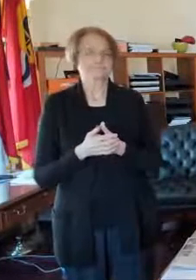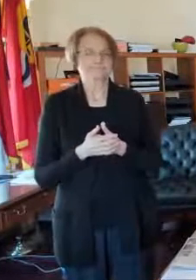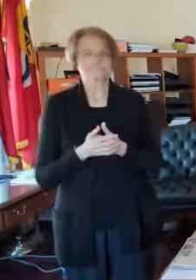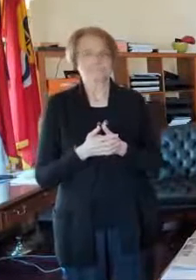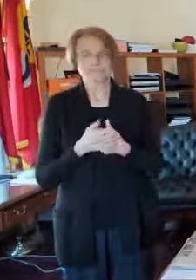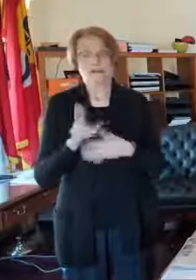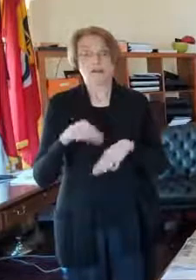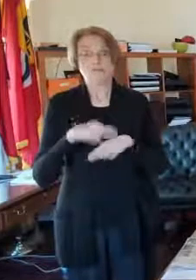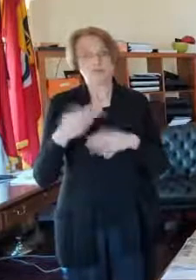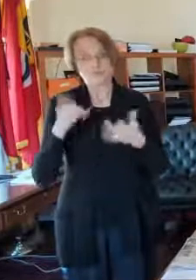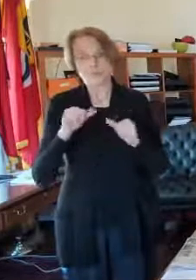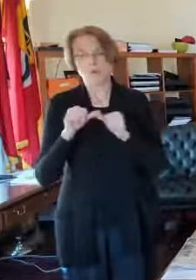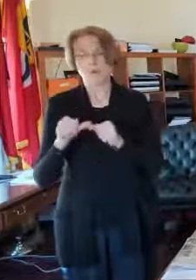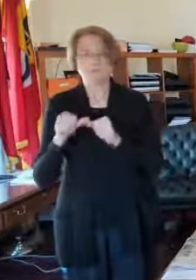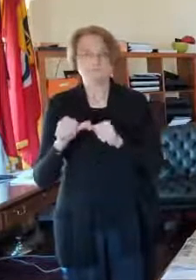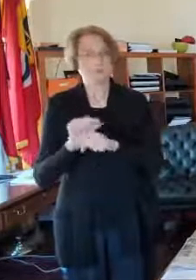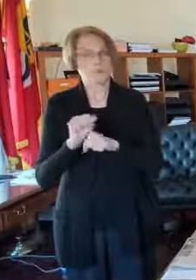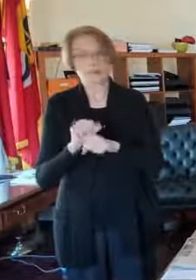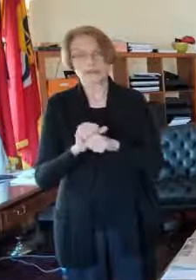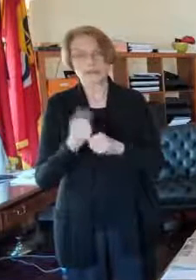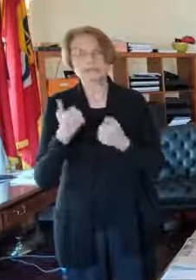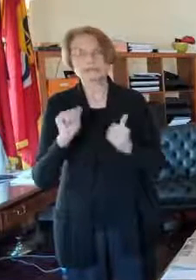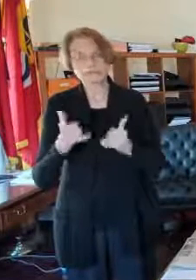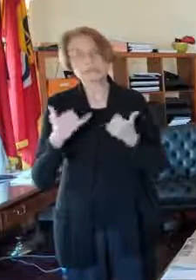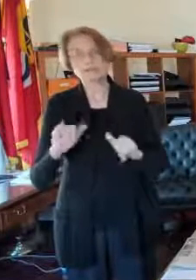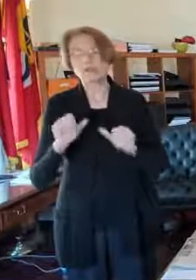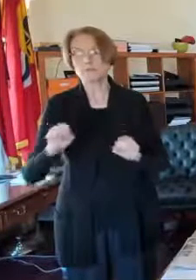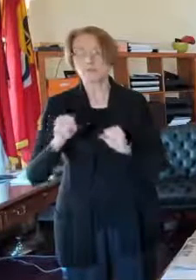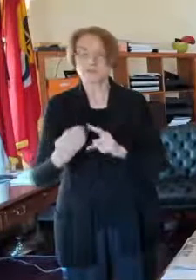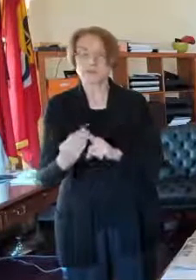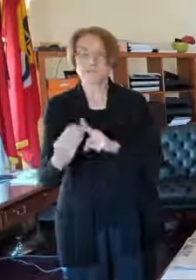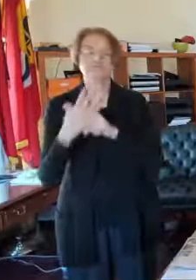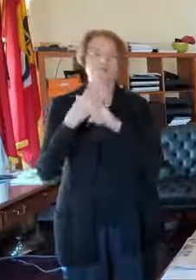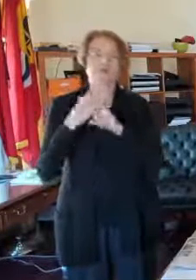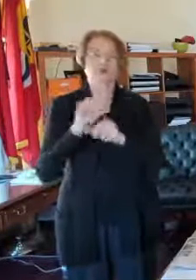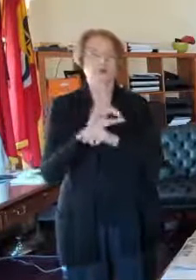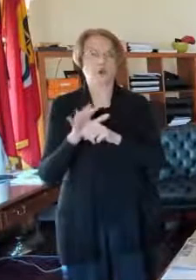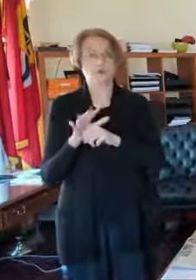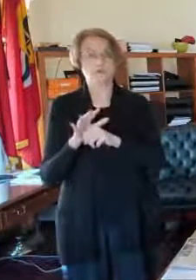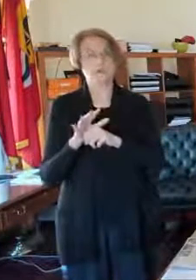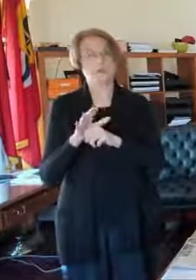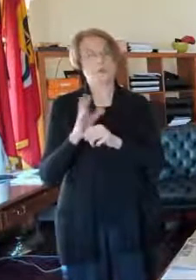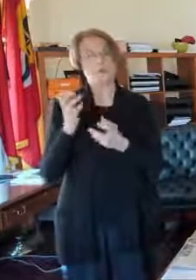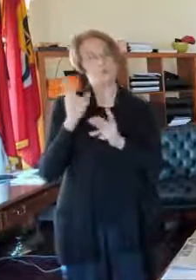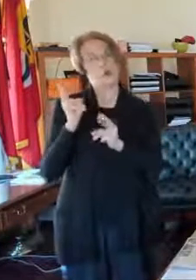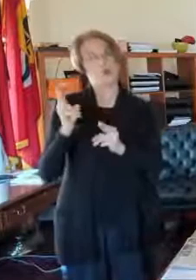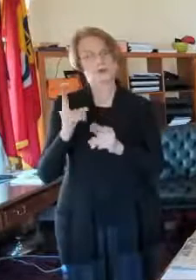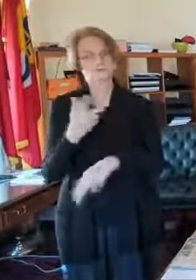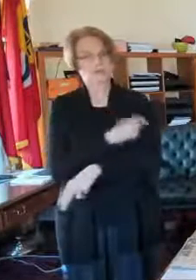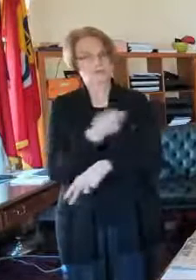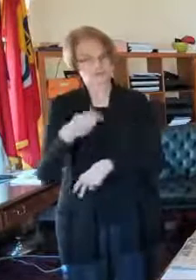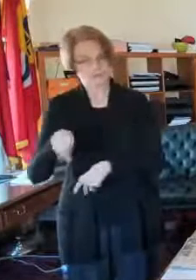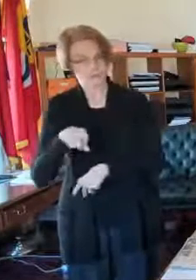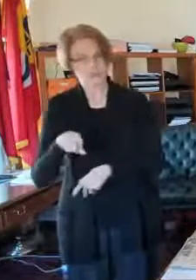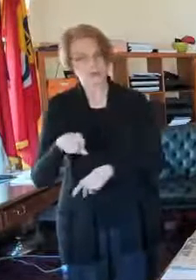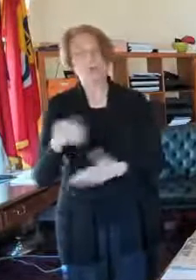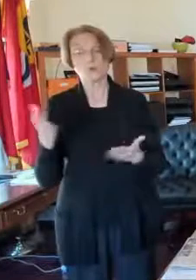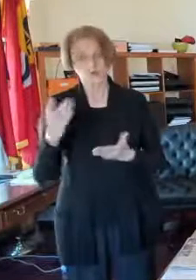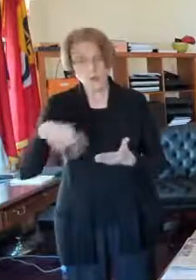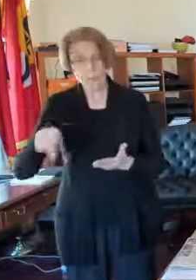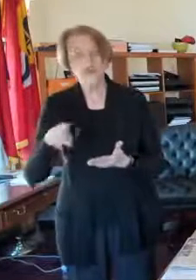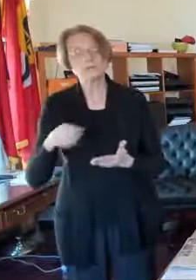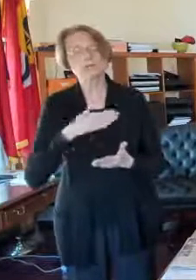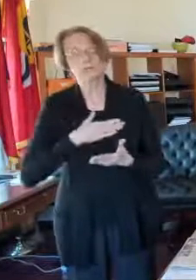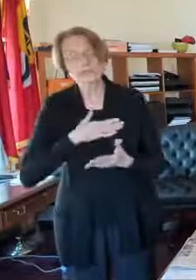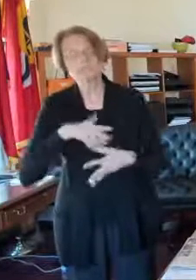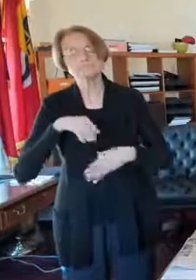still out there and still being exposed to COVID. So we really want to get them vaccinated as soon as possible. We are encouraging all of them to get